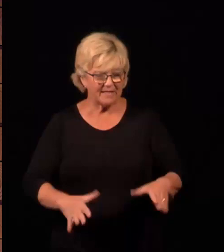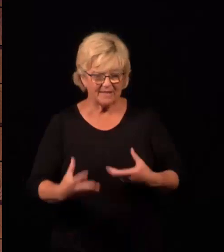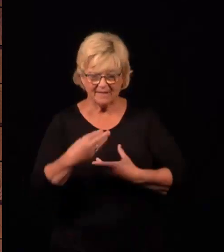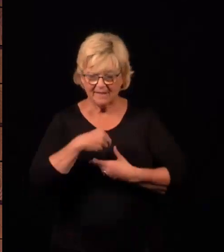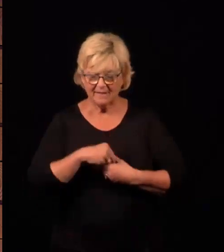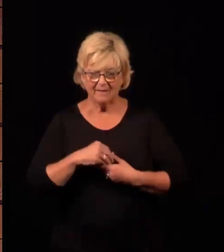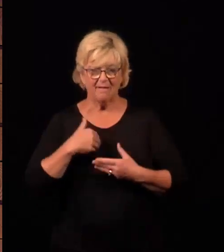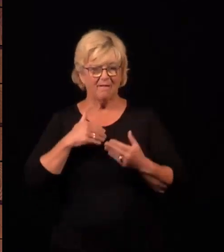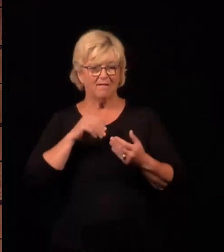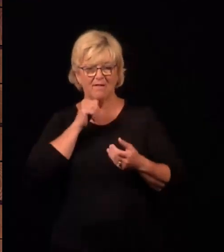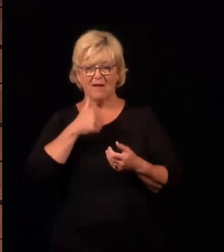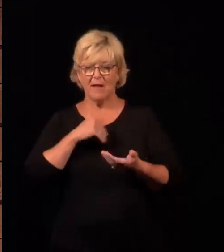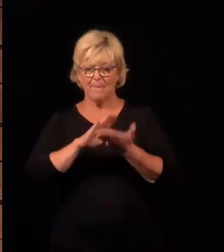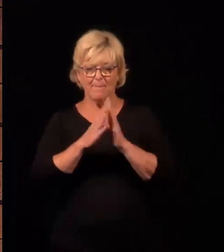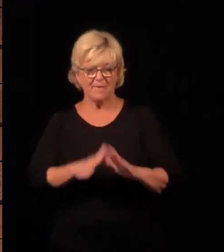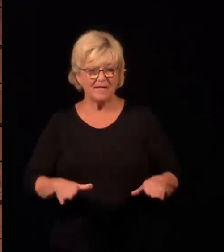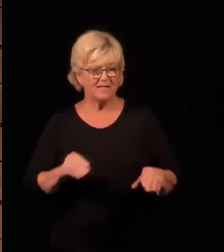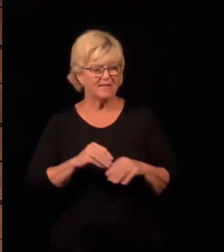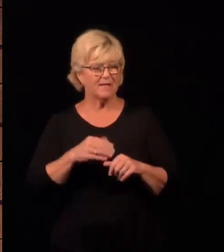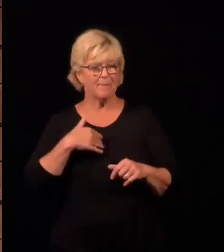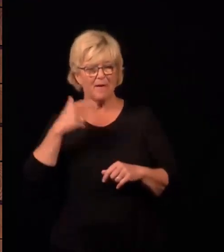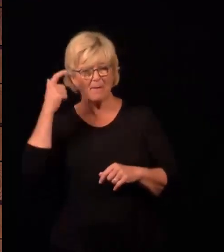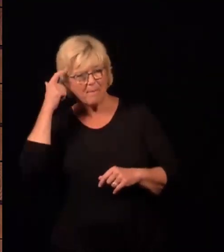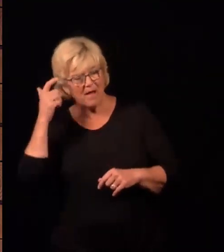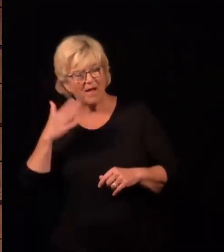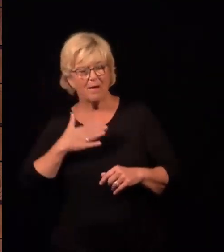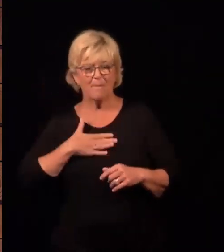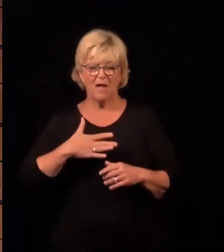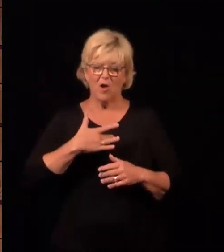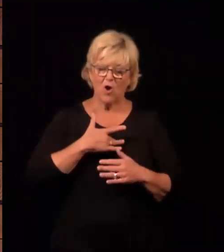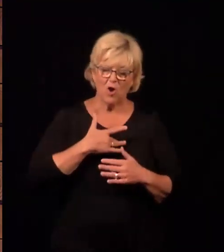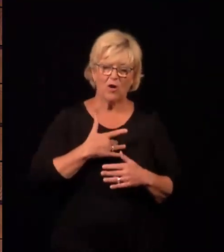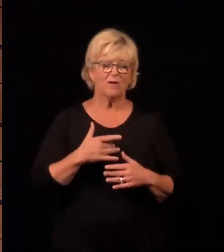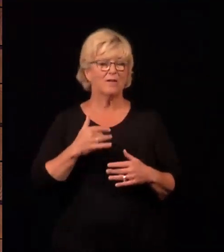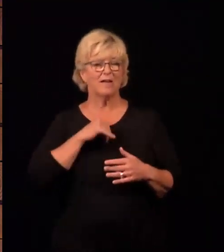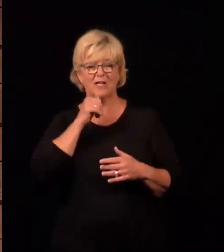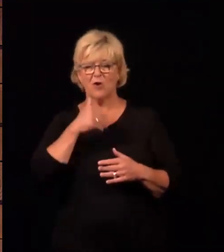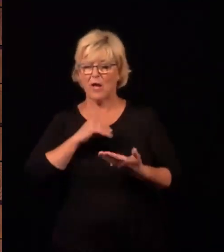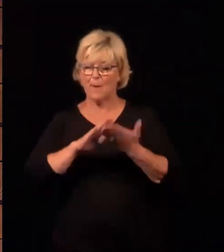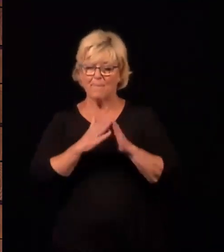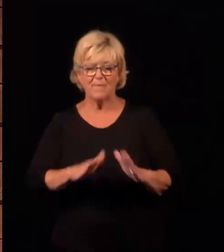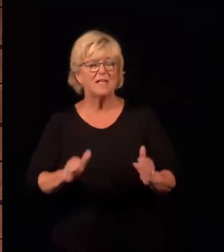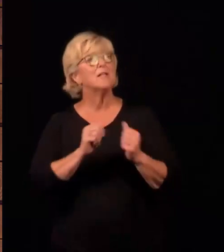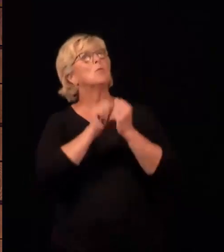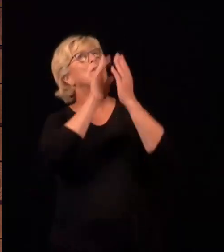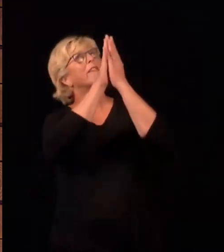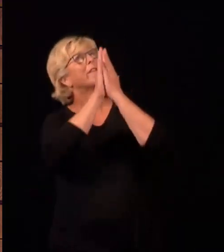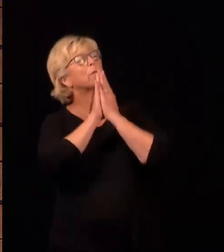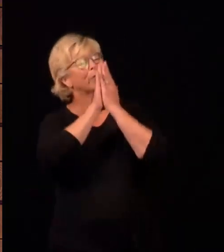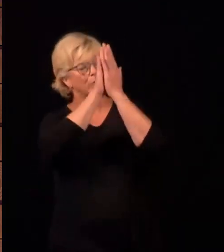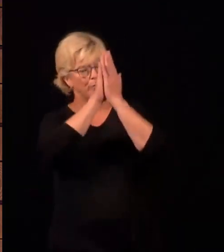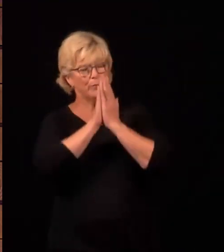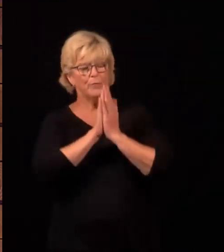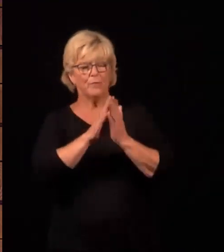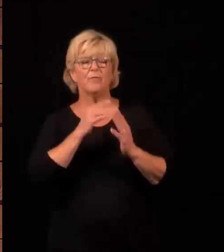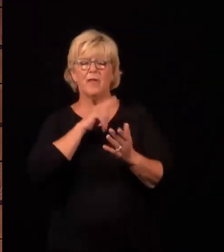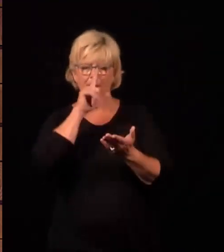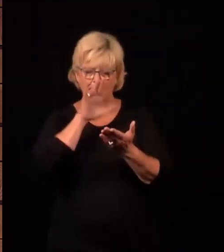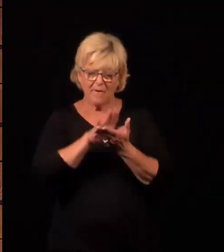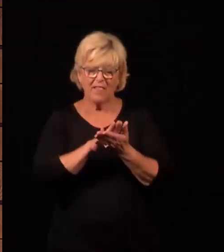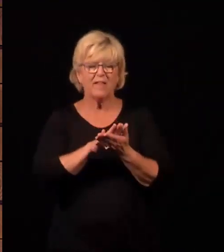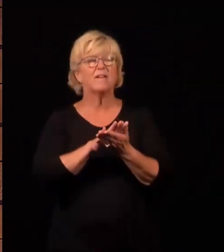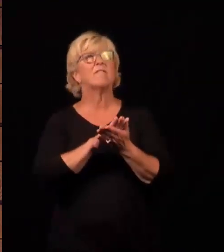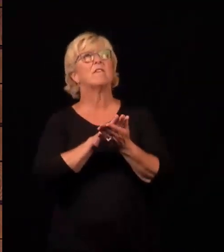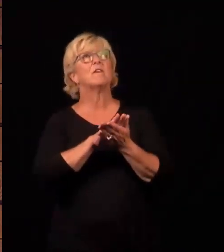I lack peace of mind, peace of heart. I lack peace with God. But I believe that